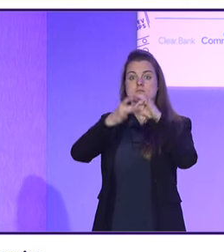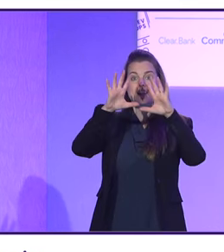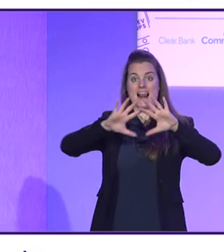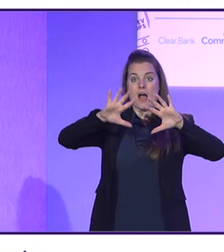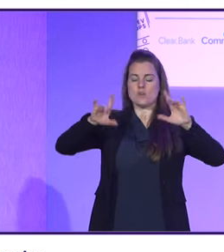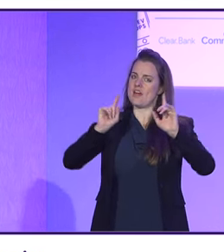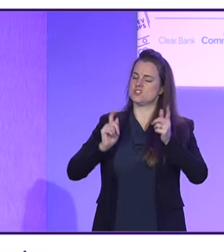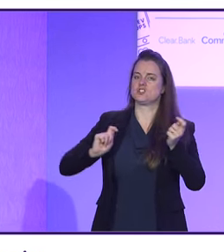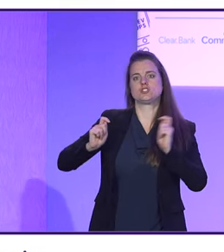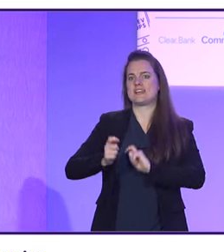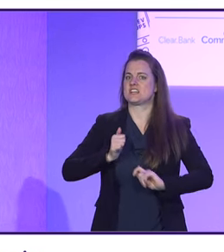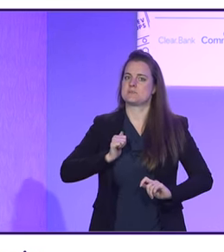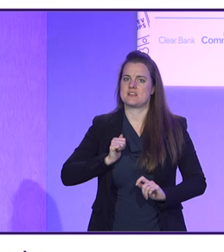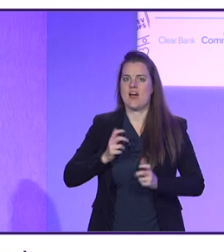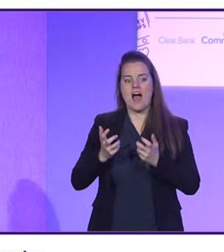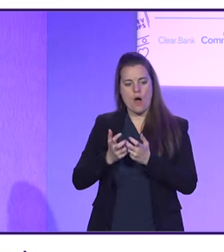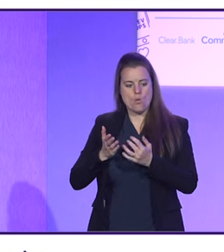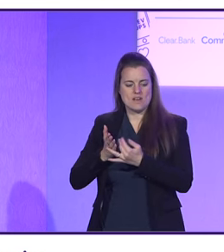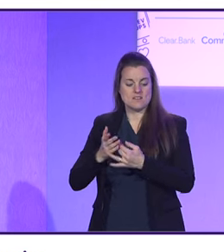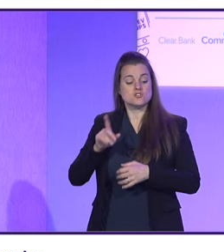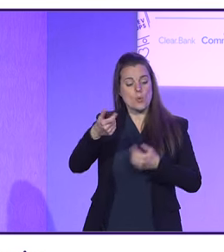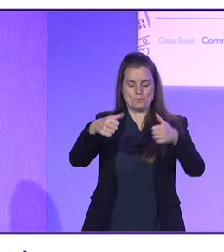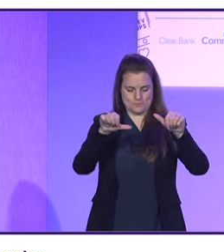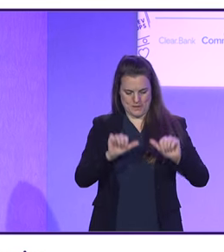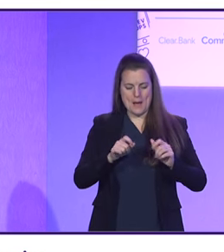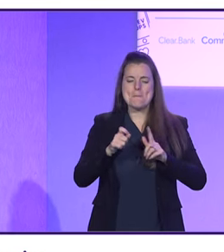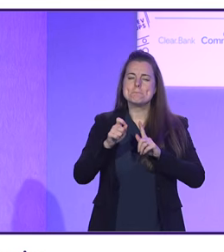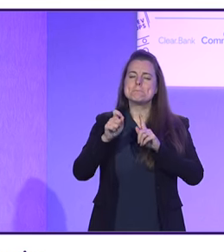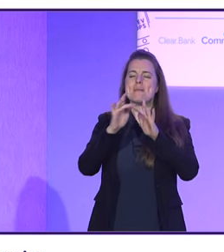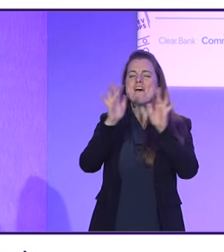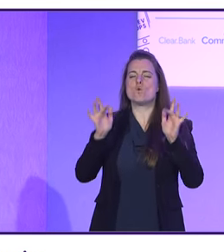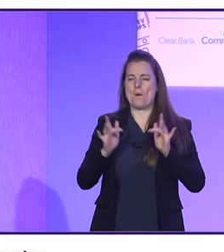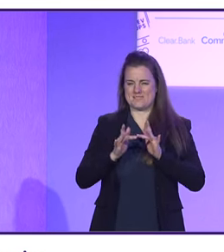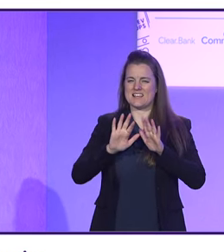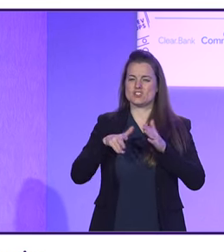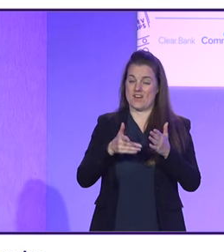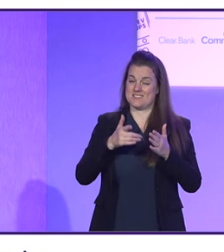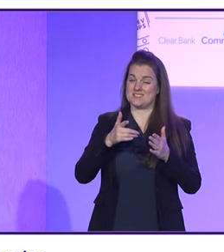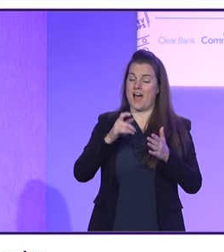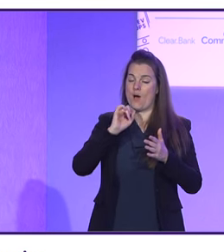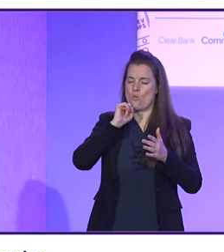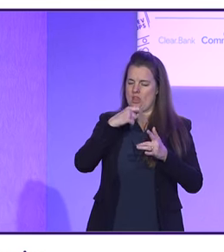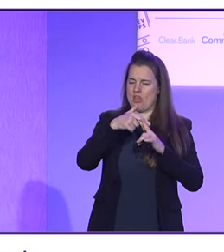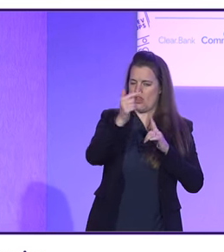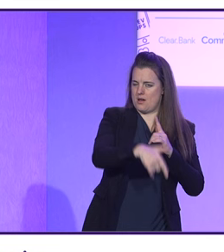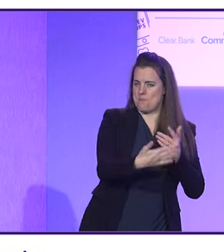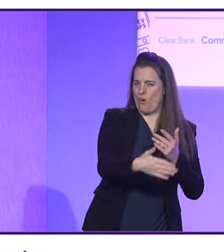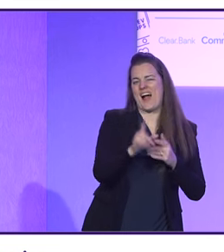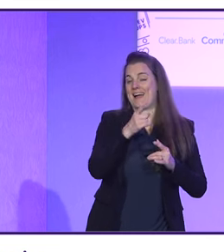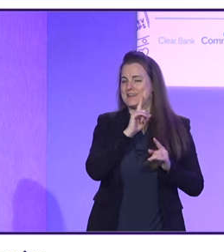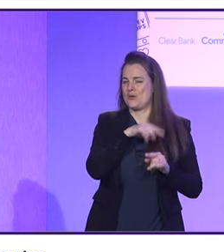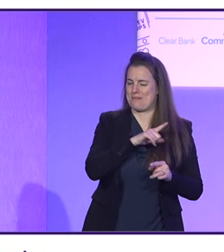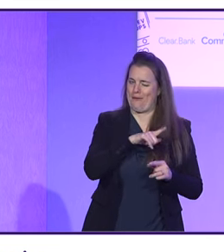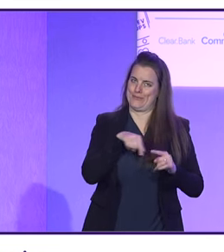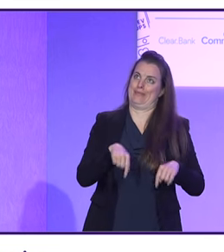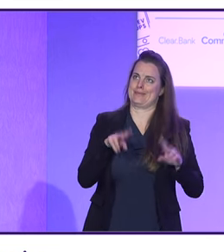and access to infrastructure. Platforms as a service, I'll get into more. Obviously can't ignore that given the conversation on the topic. And